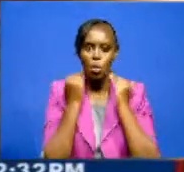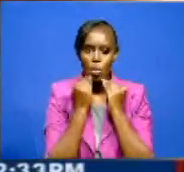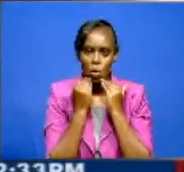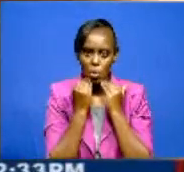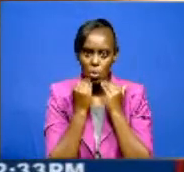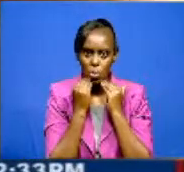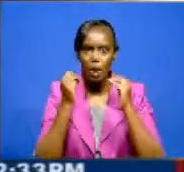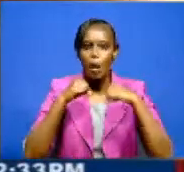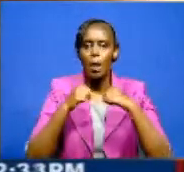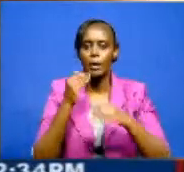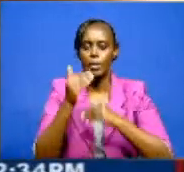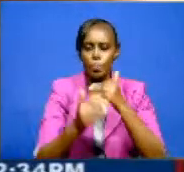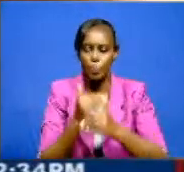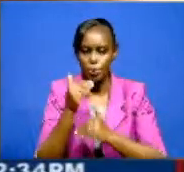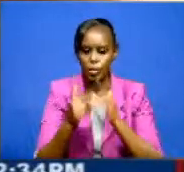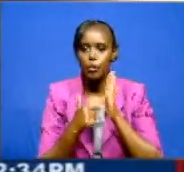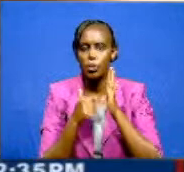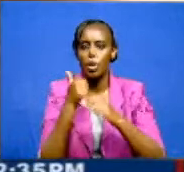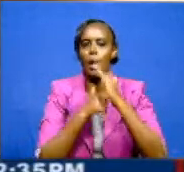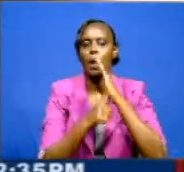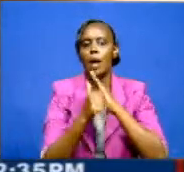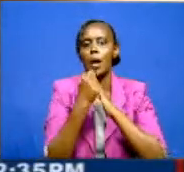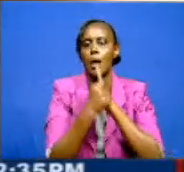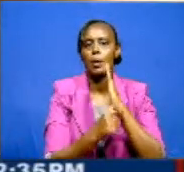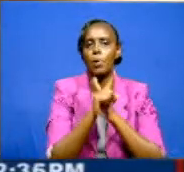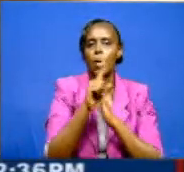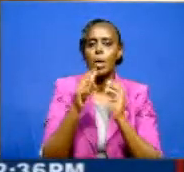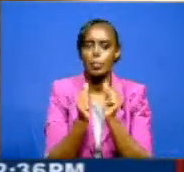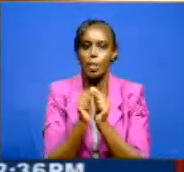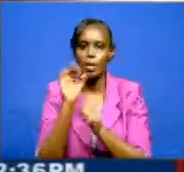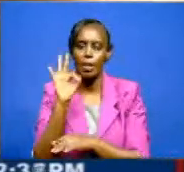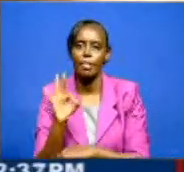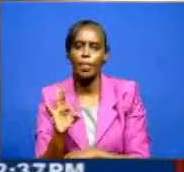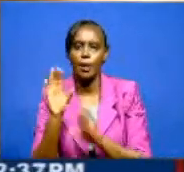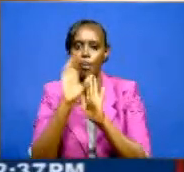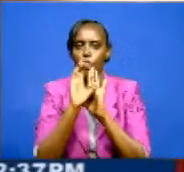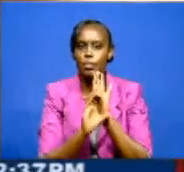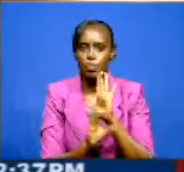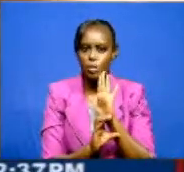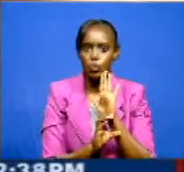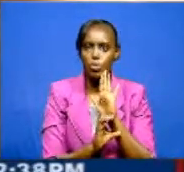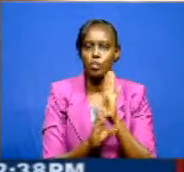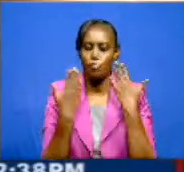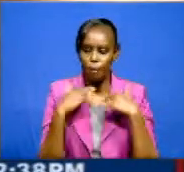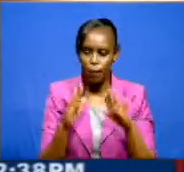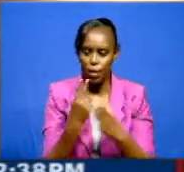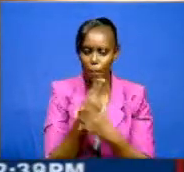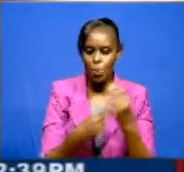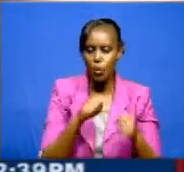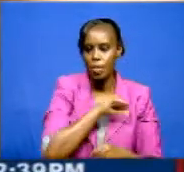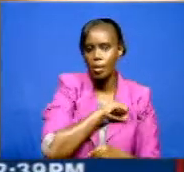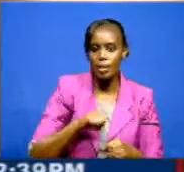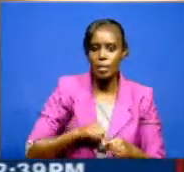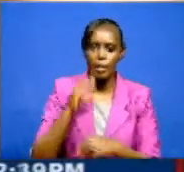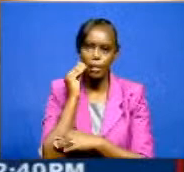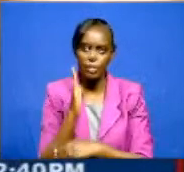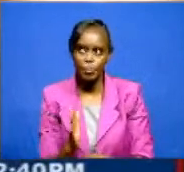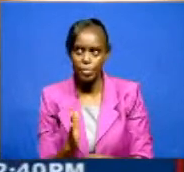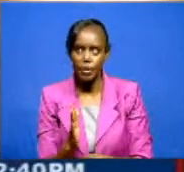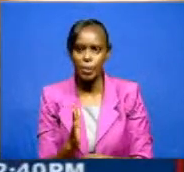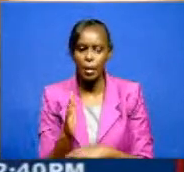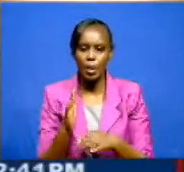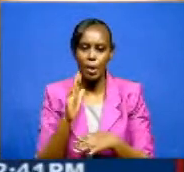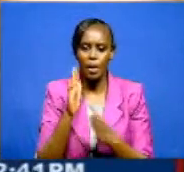the resolution process contemplated under Article 110.3 of the Constitution was completed by both Senate Speakers of